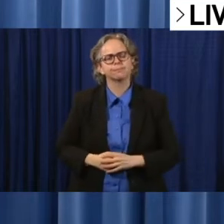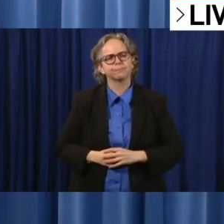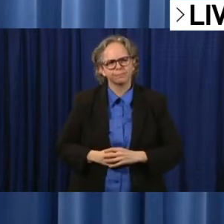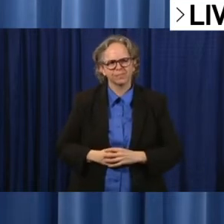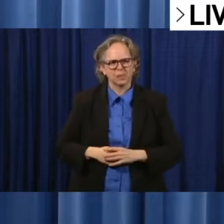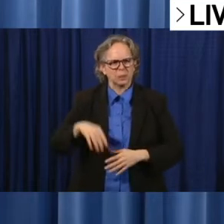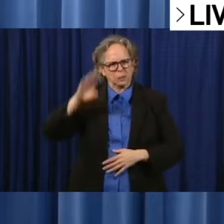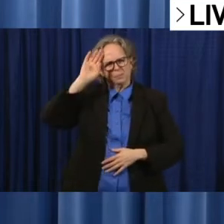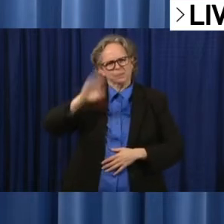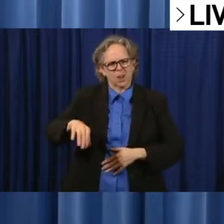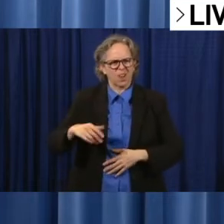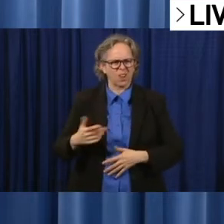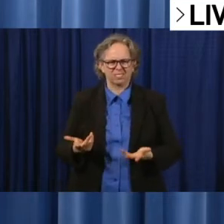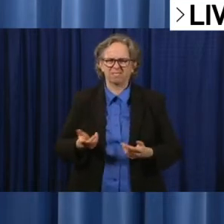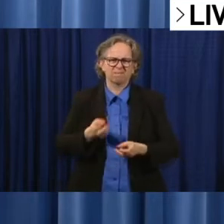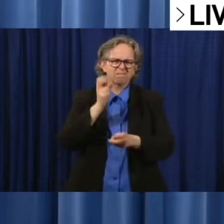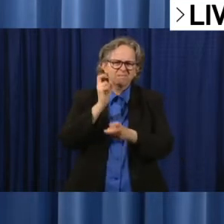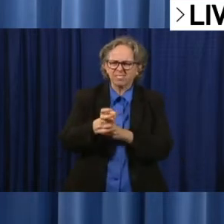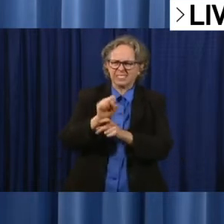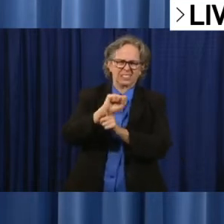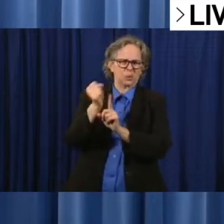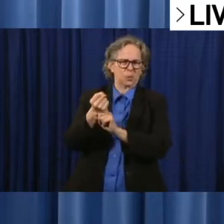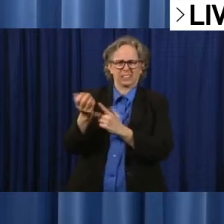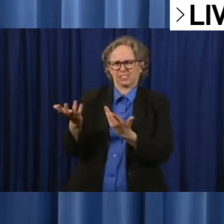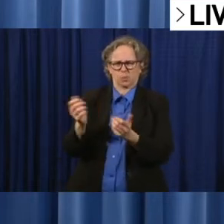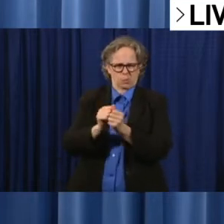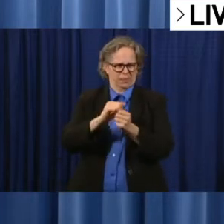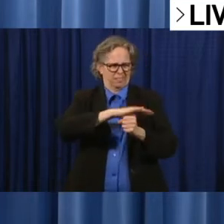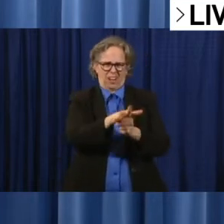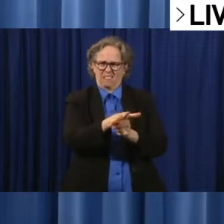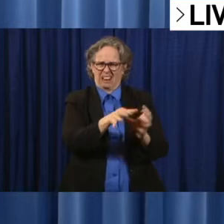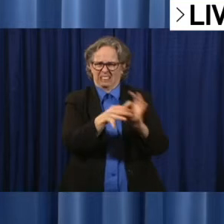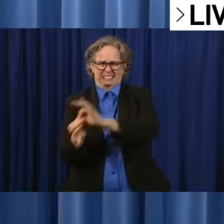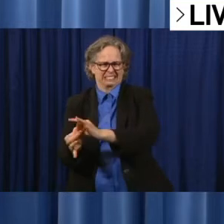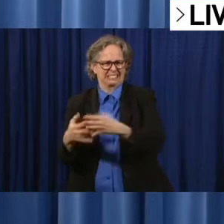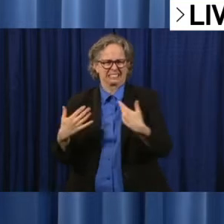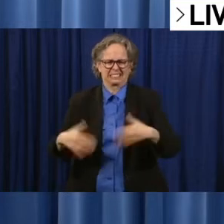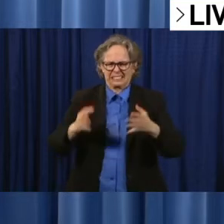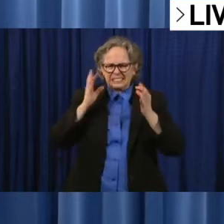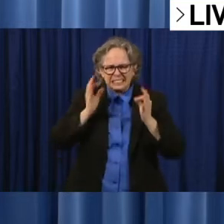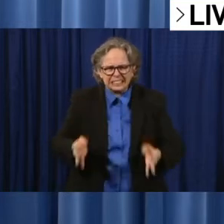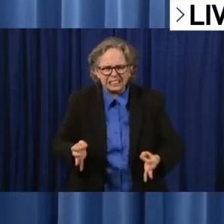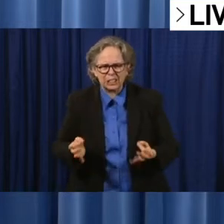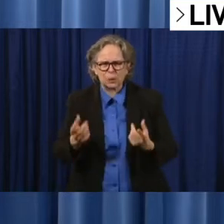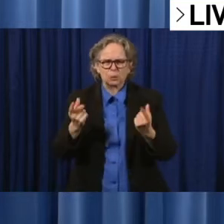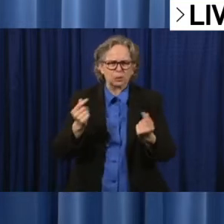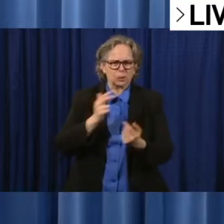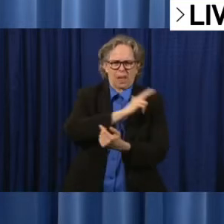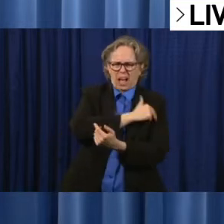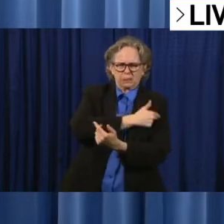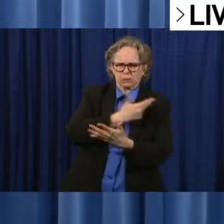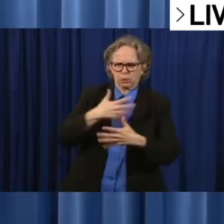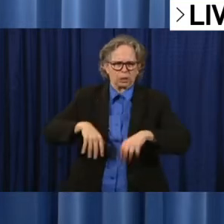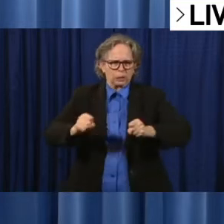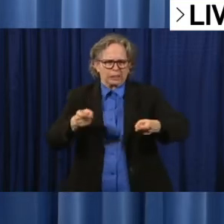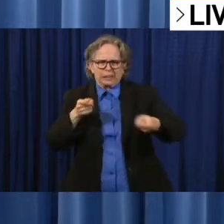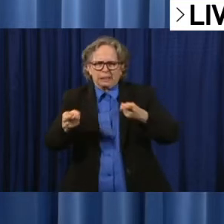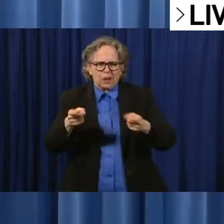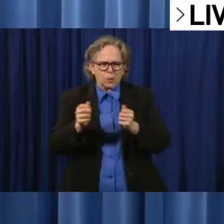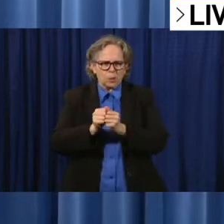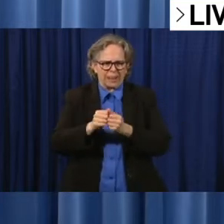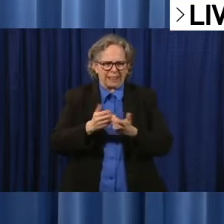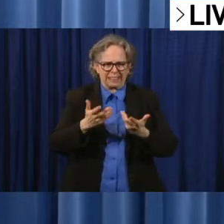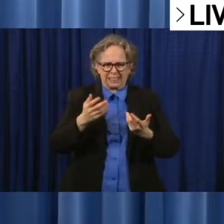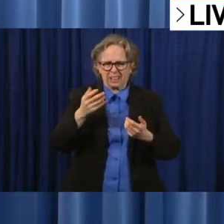are just tough situations today when hospitals are trying to deal with the COVID-19 and stop the spread, but at the same